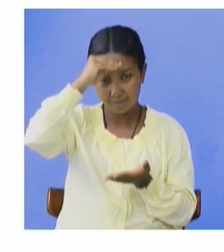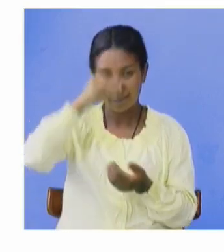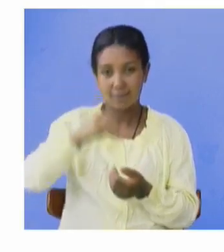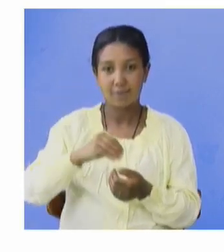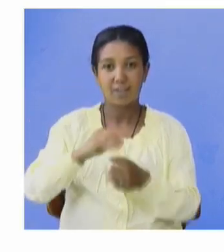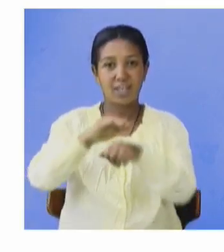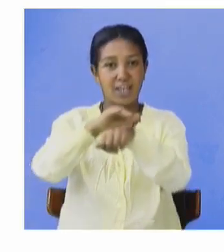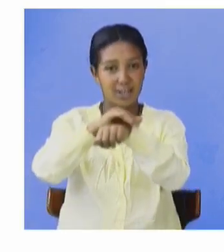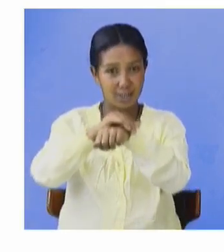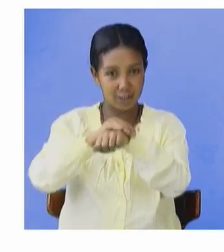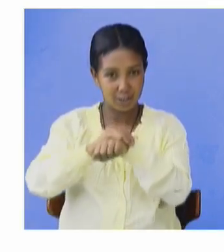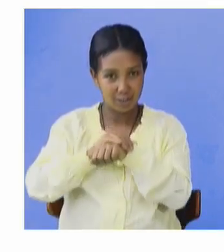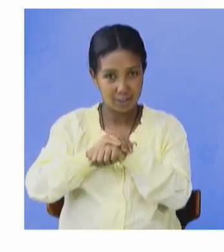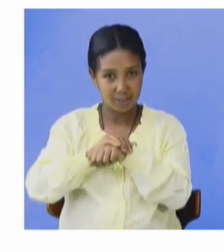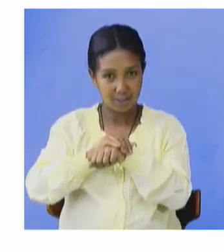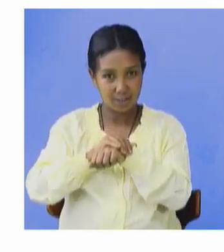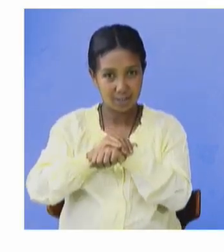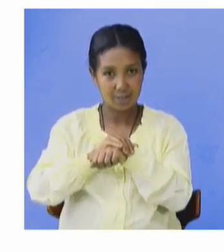English